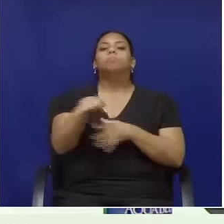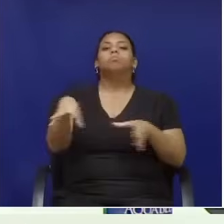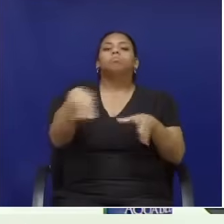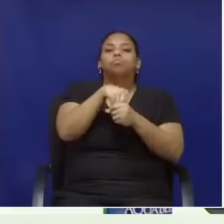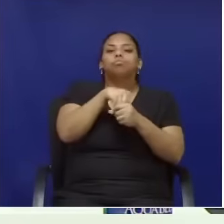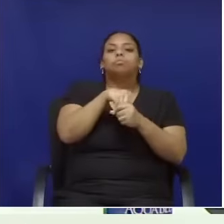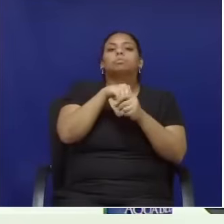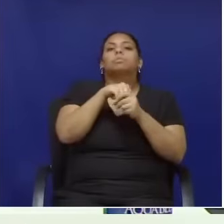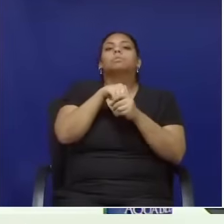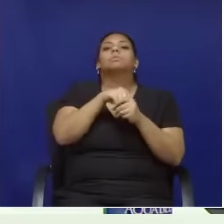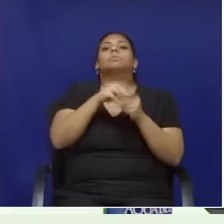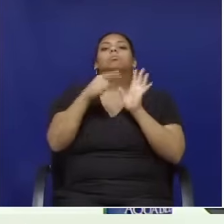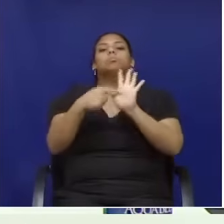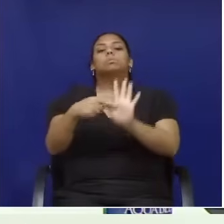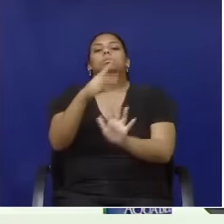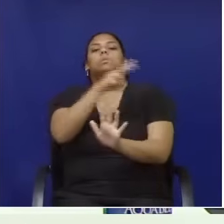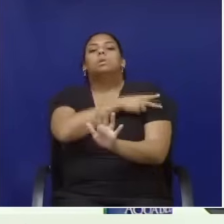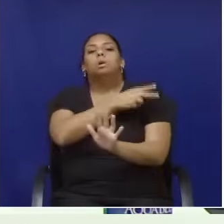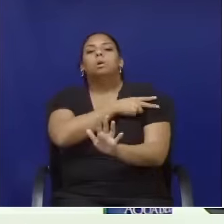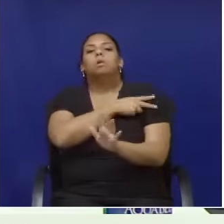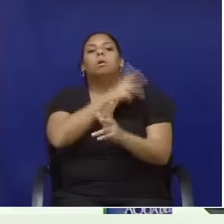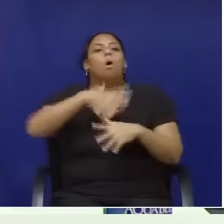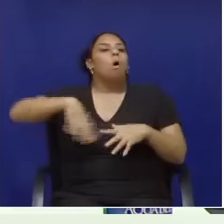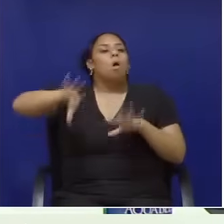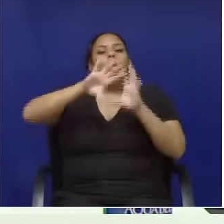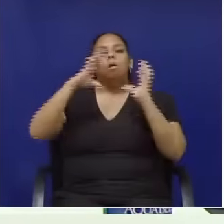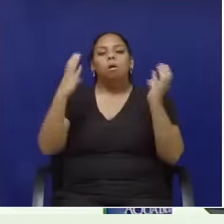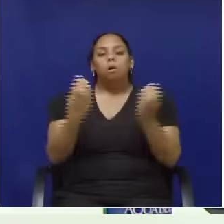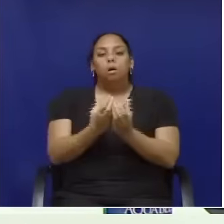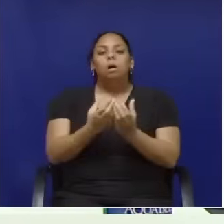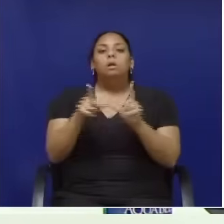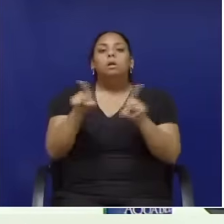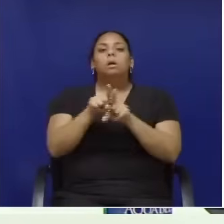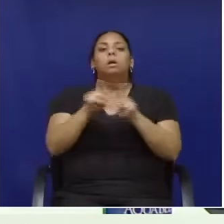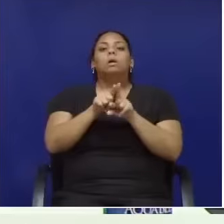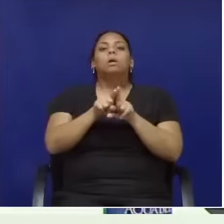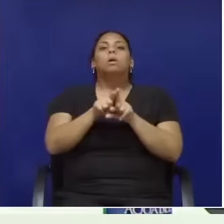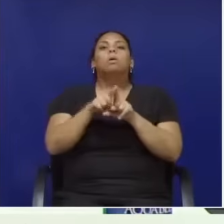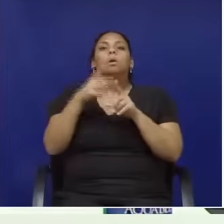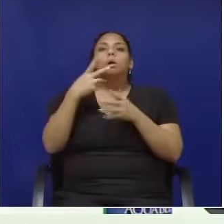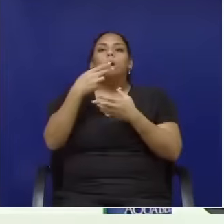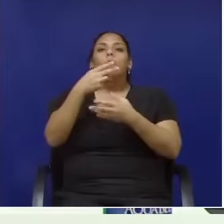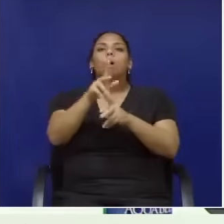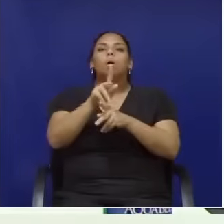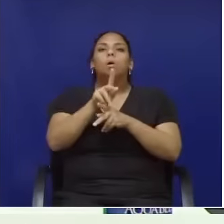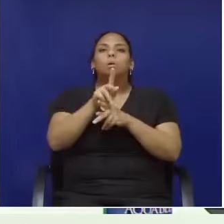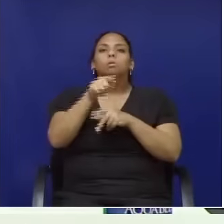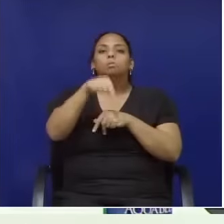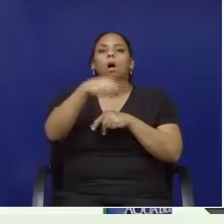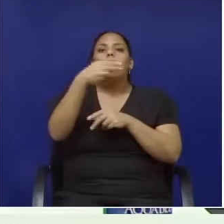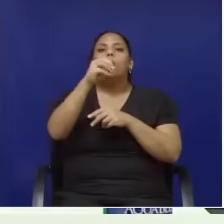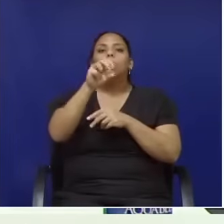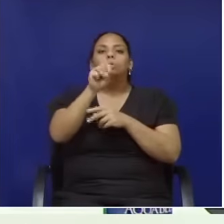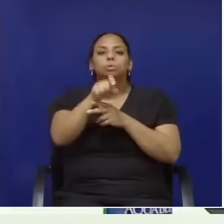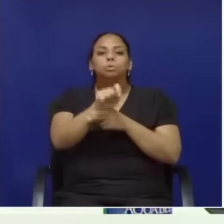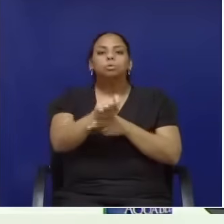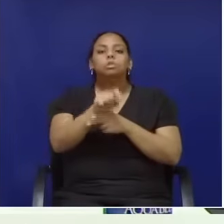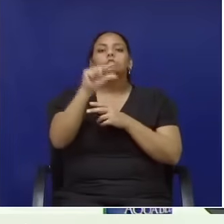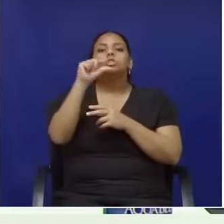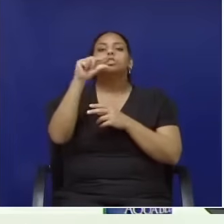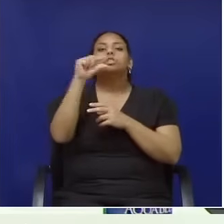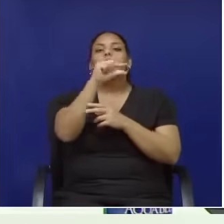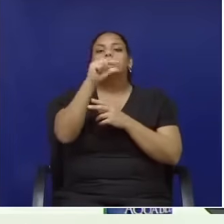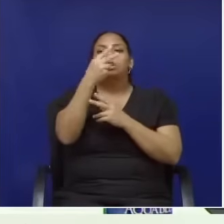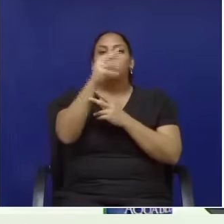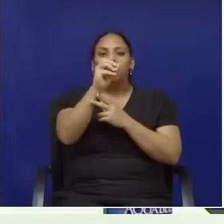and security across the globe. We have also hosted G20 here in South Africa, which has